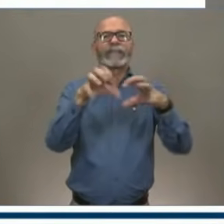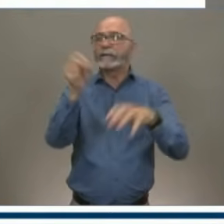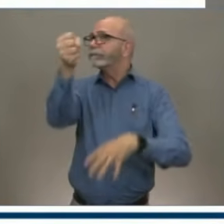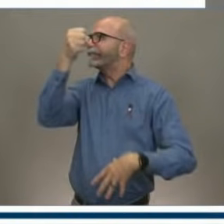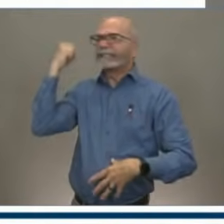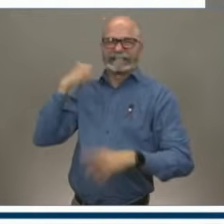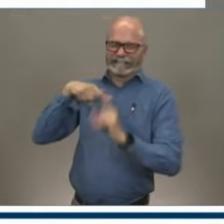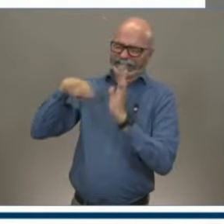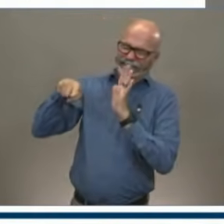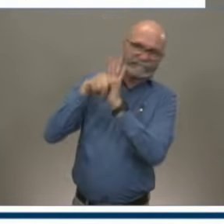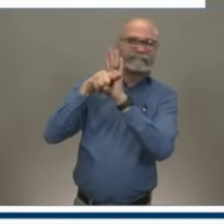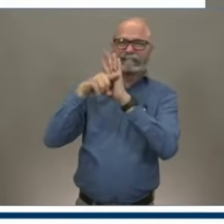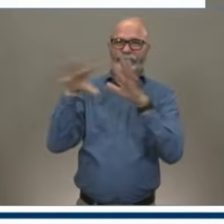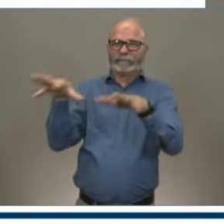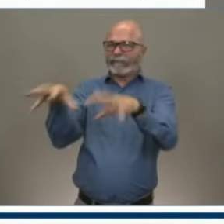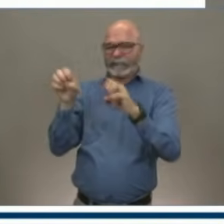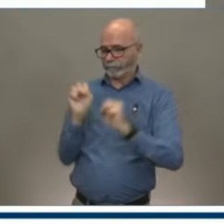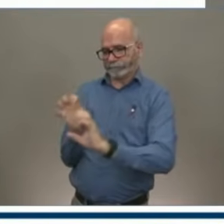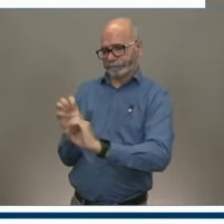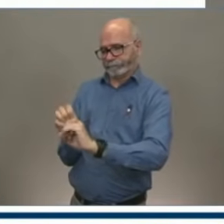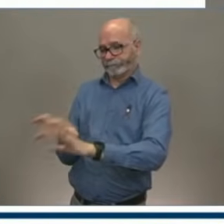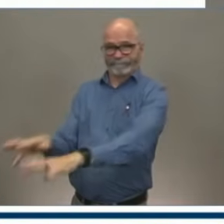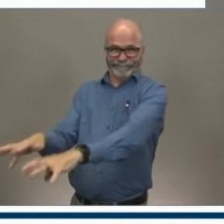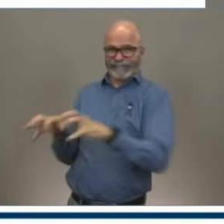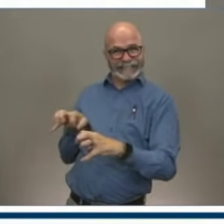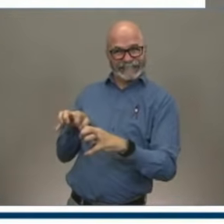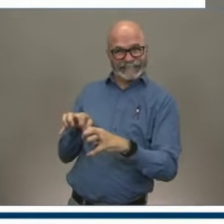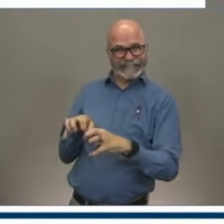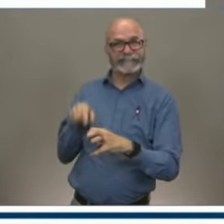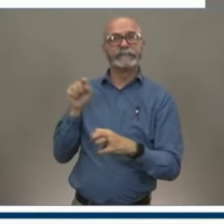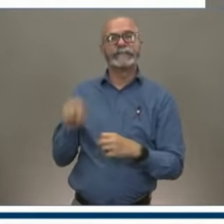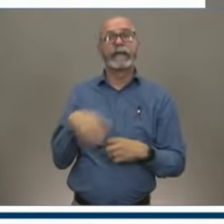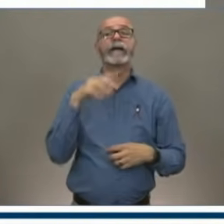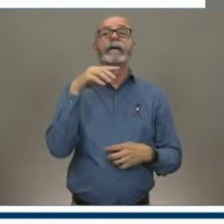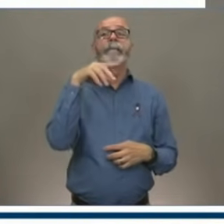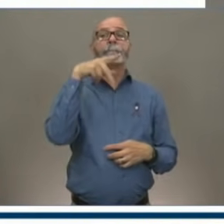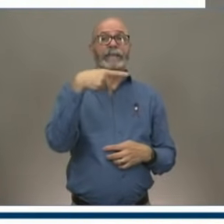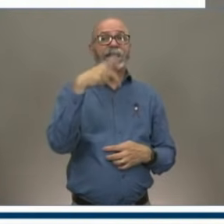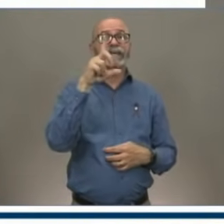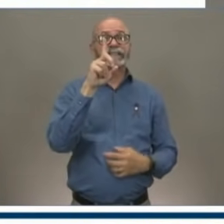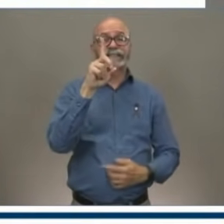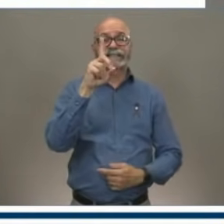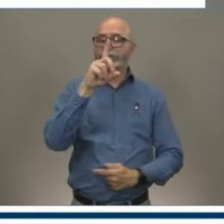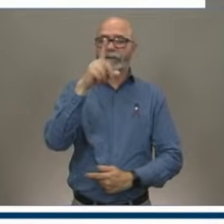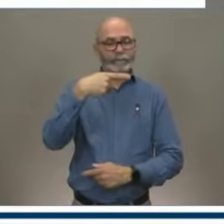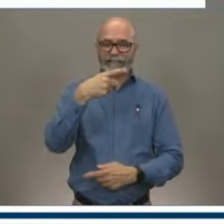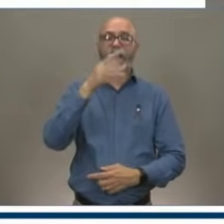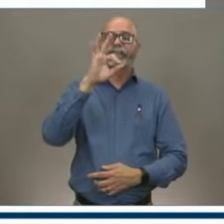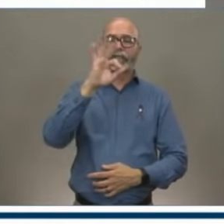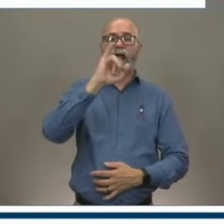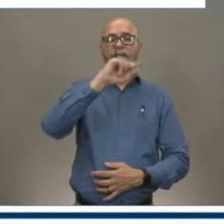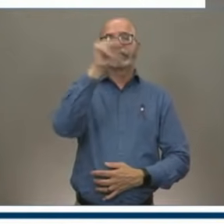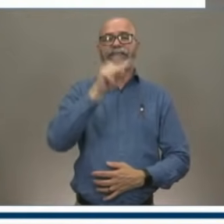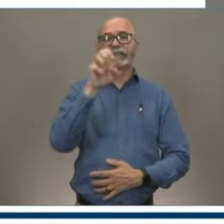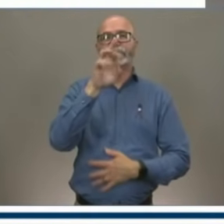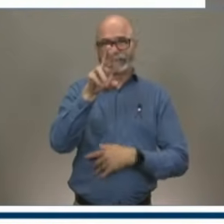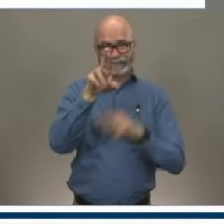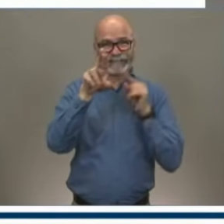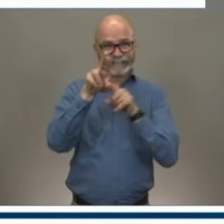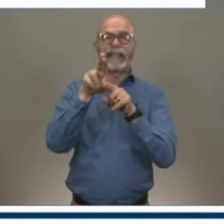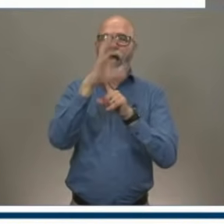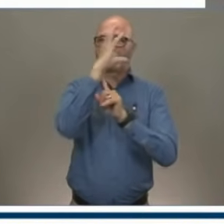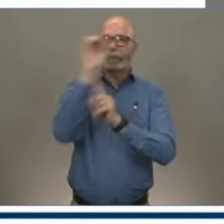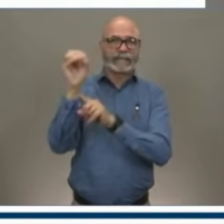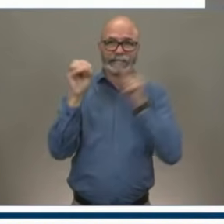Pfizer vaccine, which is the product that requires that type of freezer, will be the first one available in Canada. And yesterday, the federal